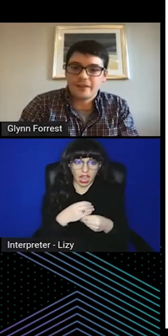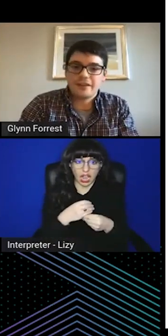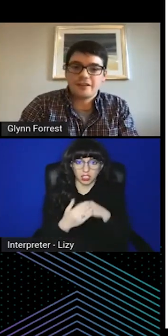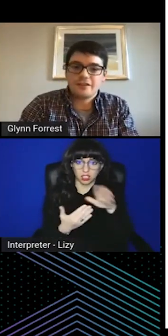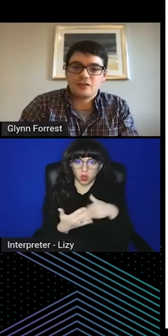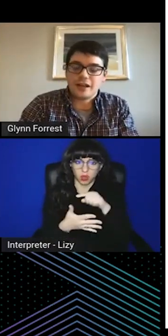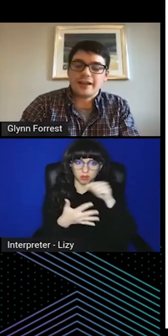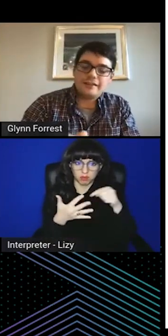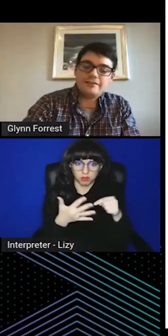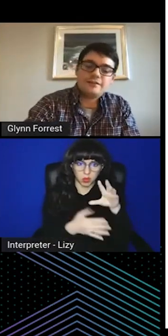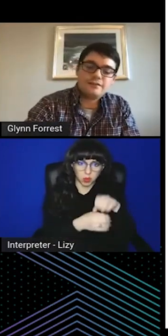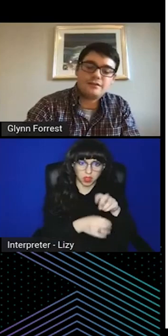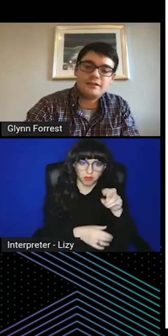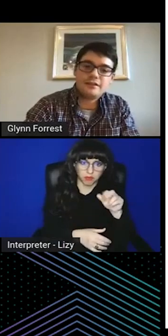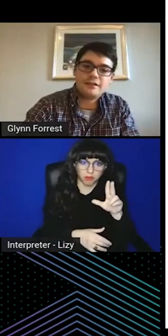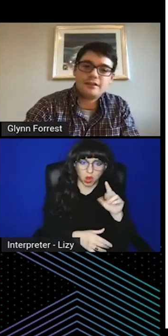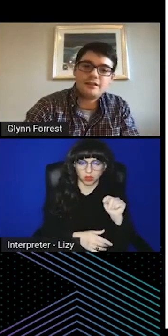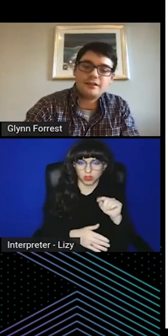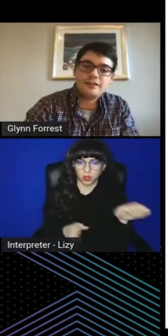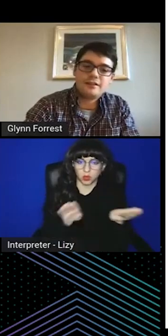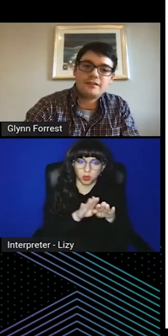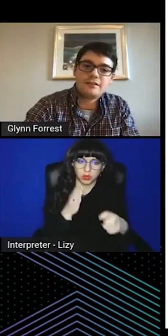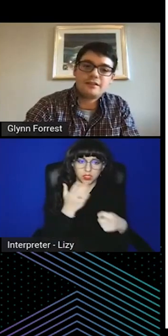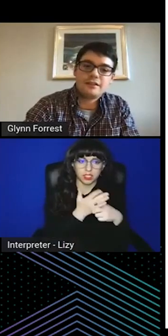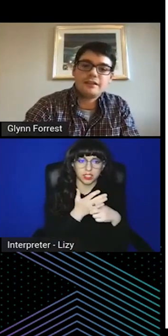ticket, check.